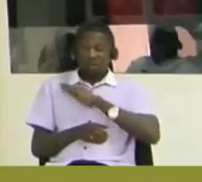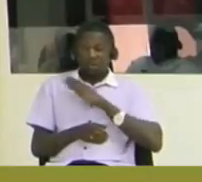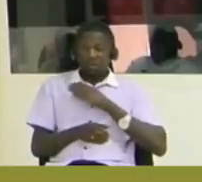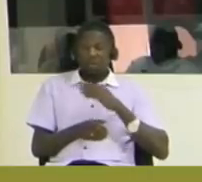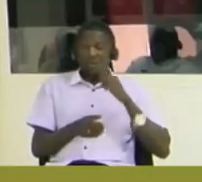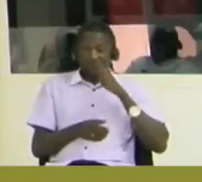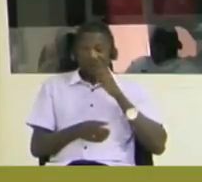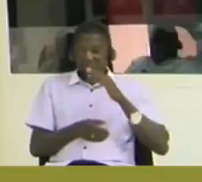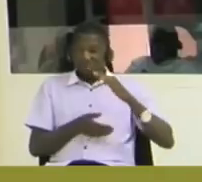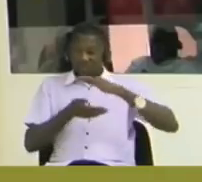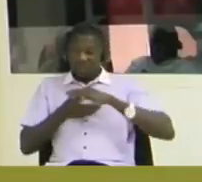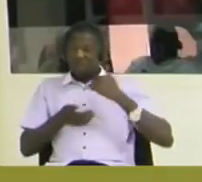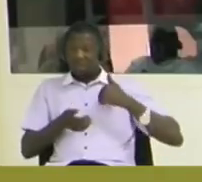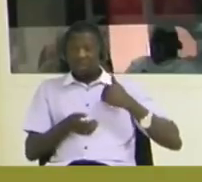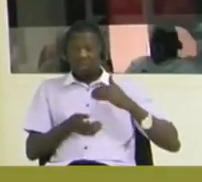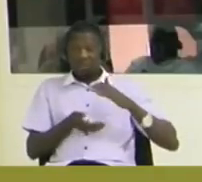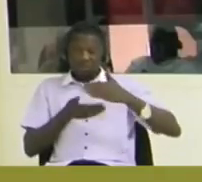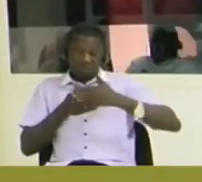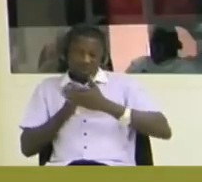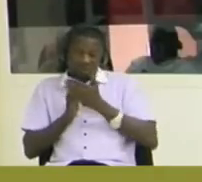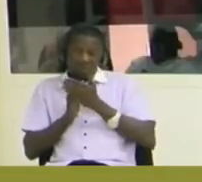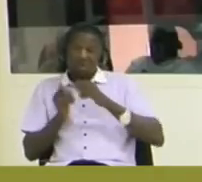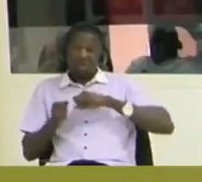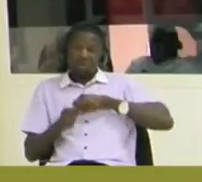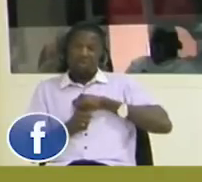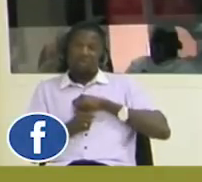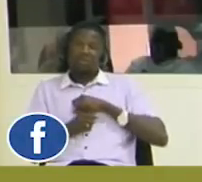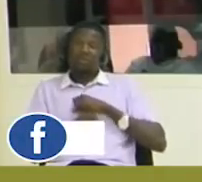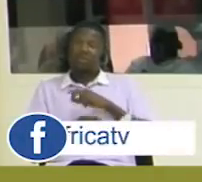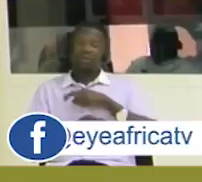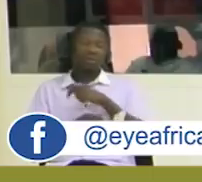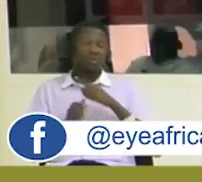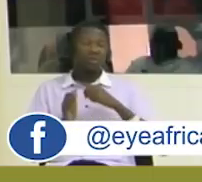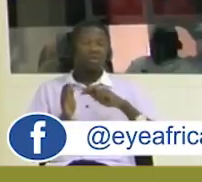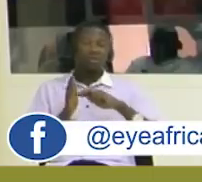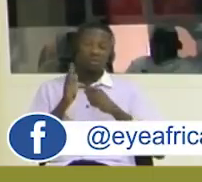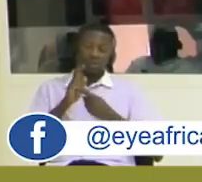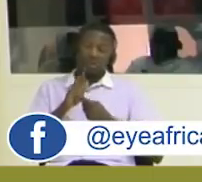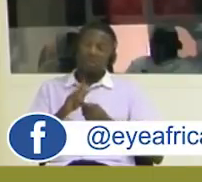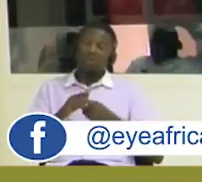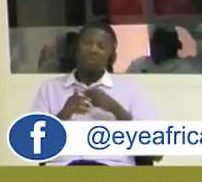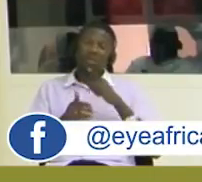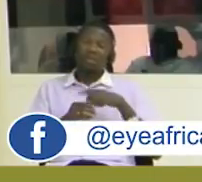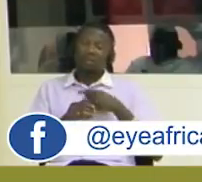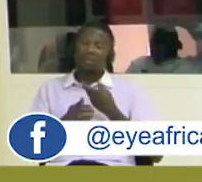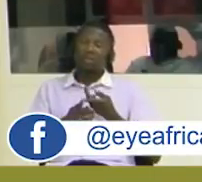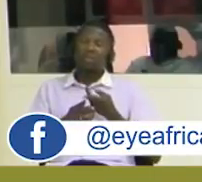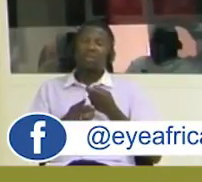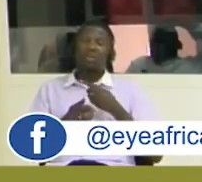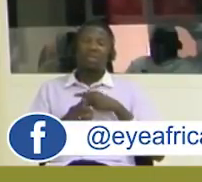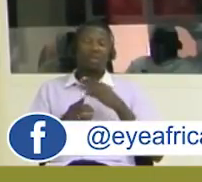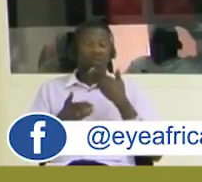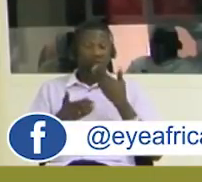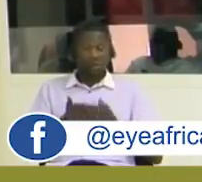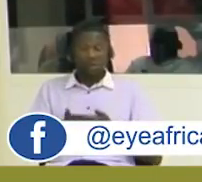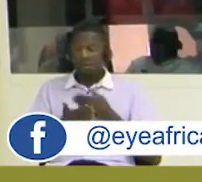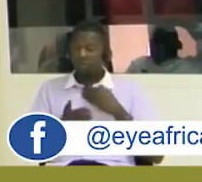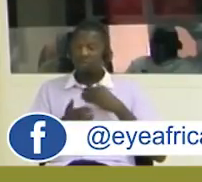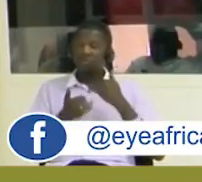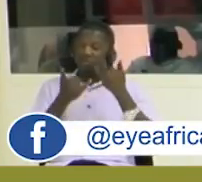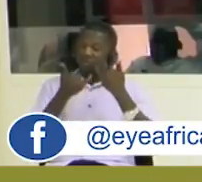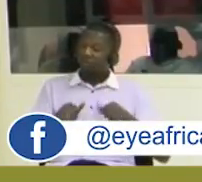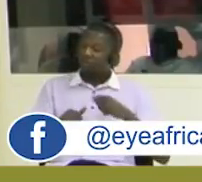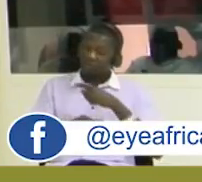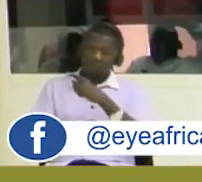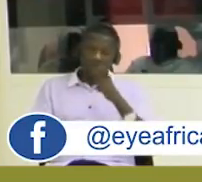people closer to him? It doesn't necessarily mean that because at the end of the day, he would fall out with those people. I